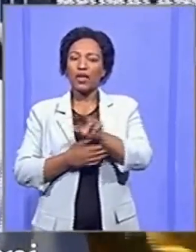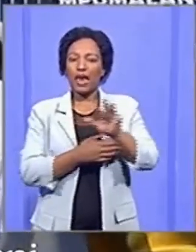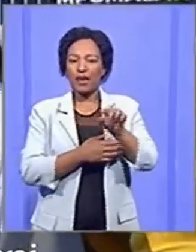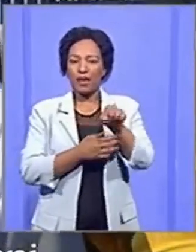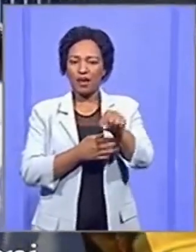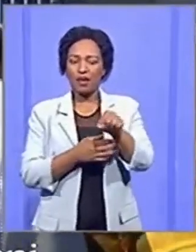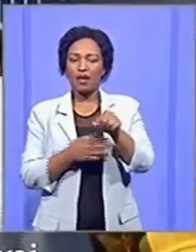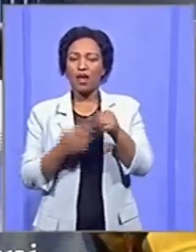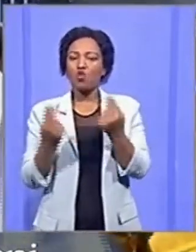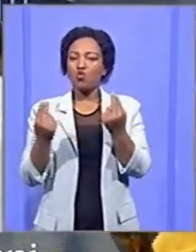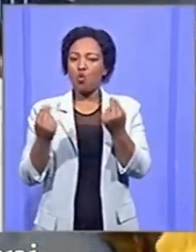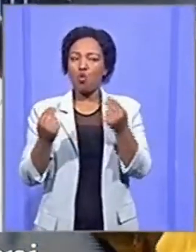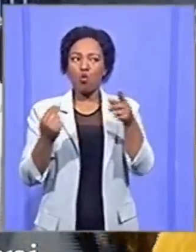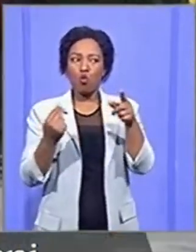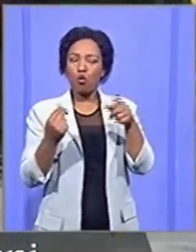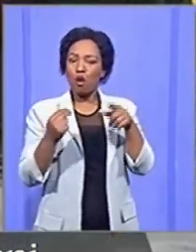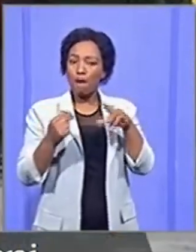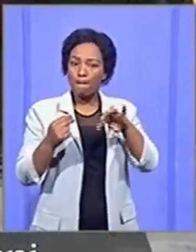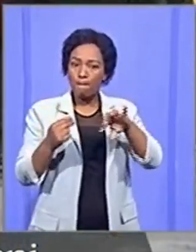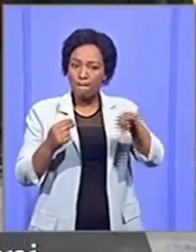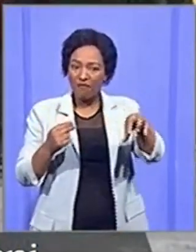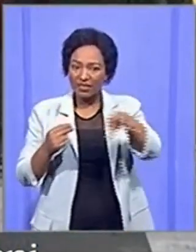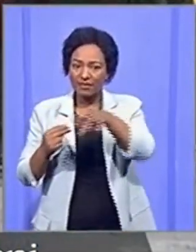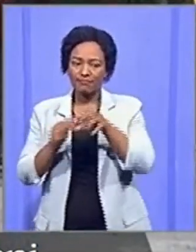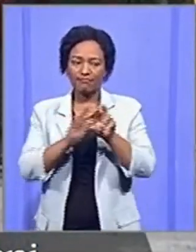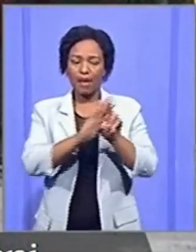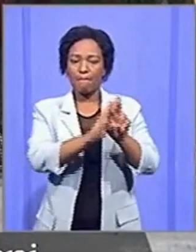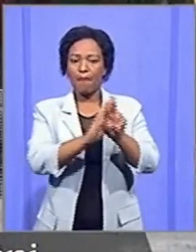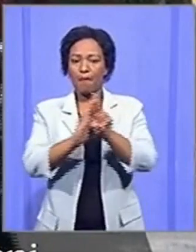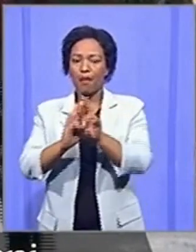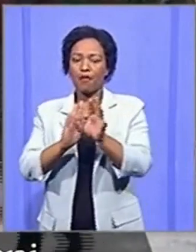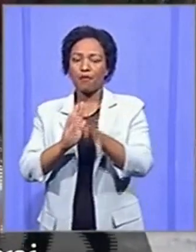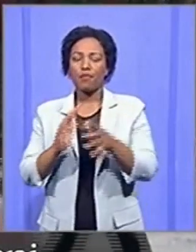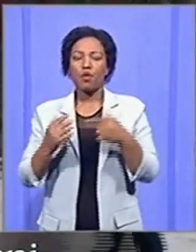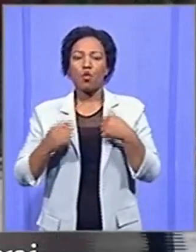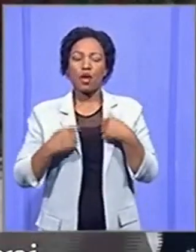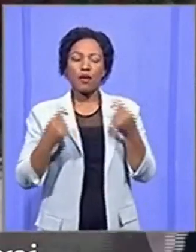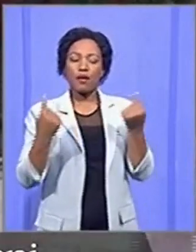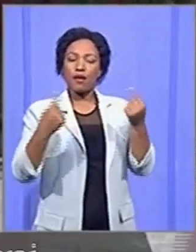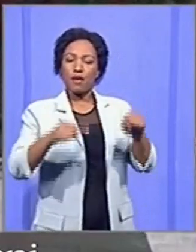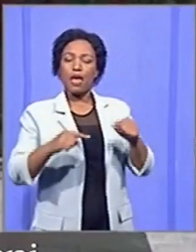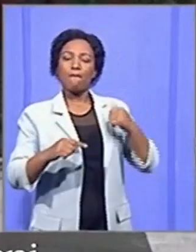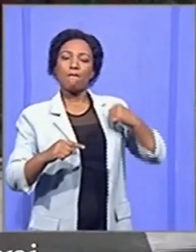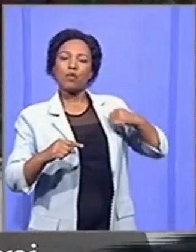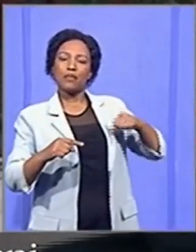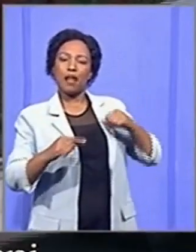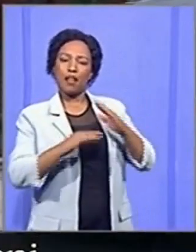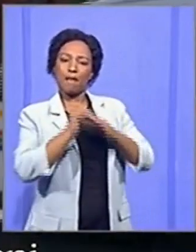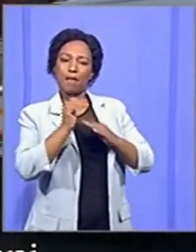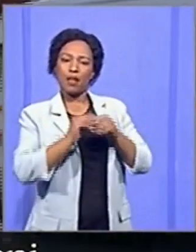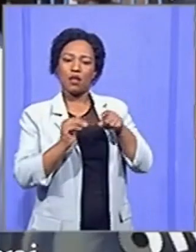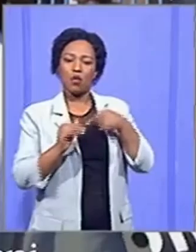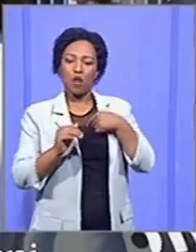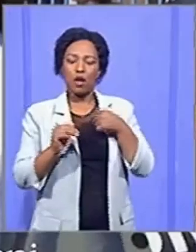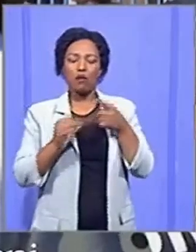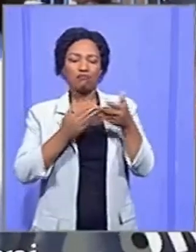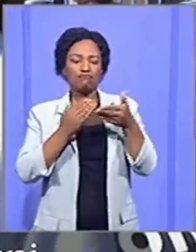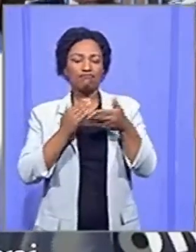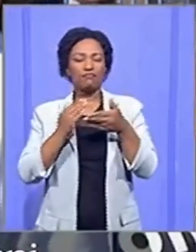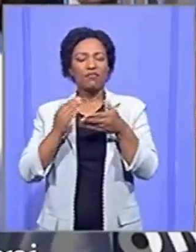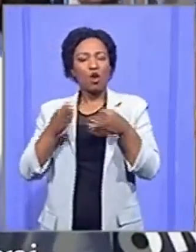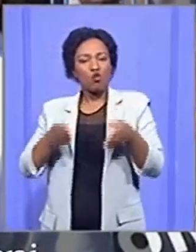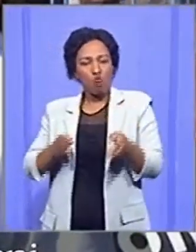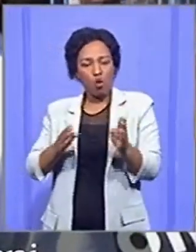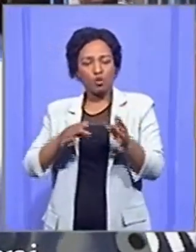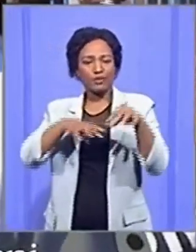Assembly, but in several provinces across South Africa. We are here in front of the municipal building. By the way, you are across the road because we